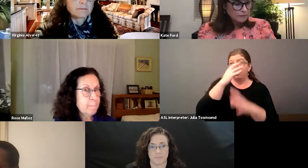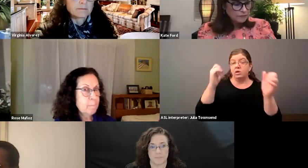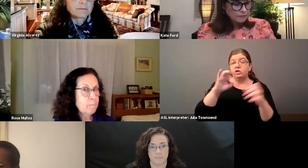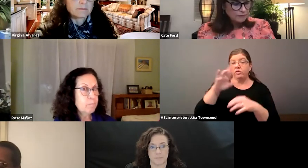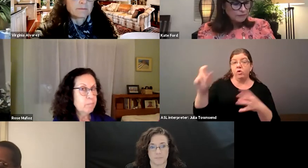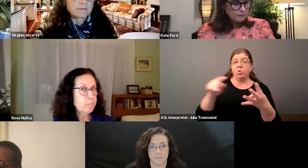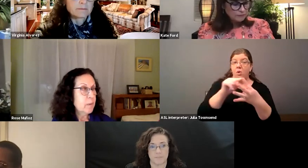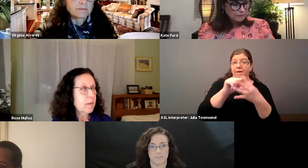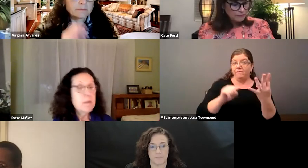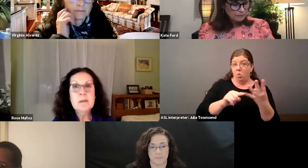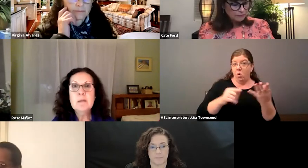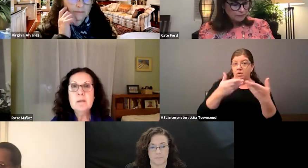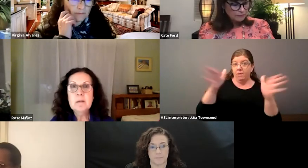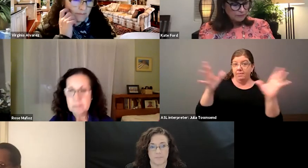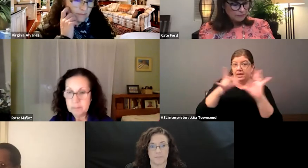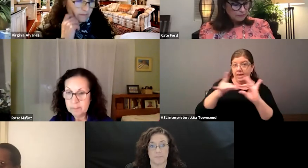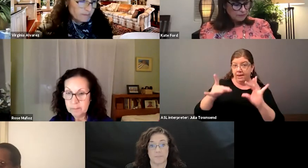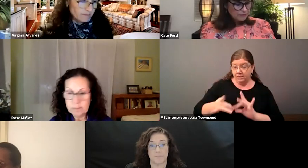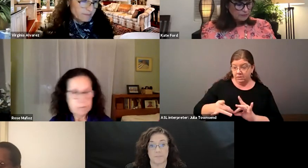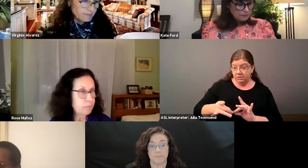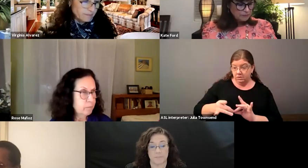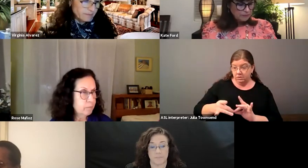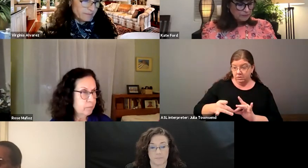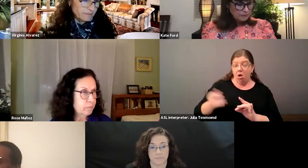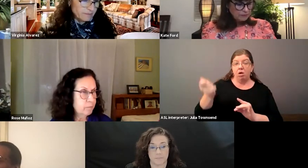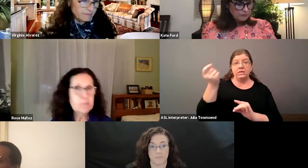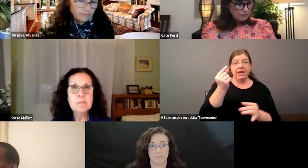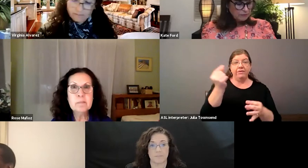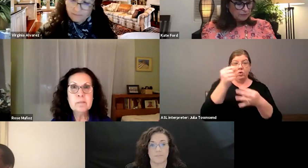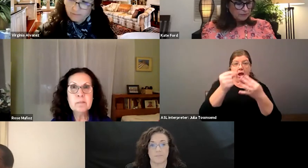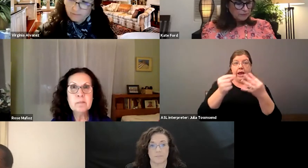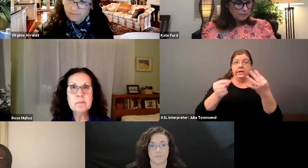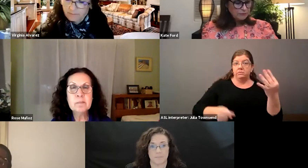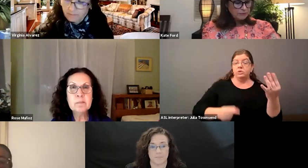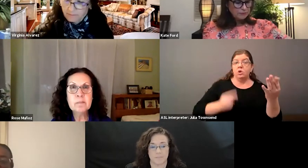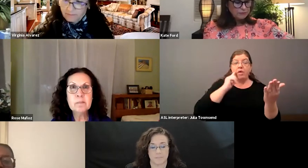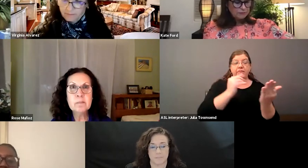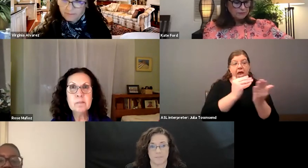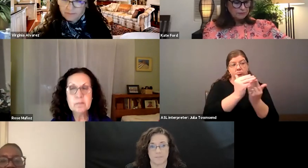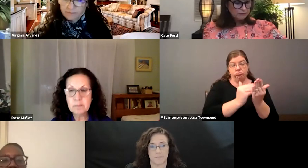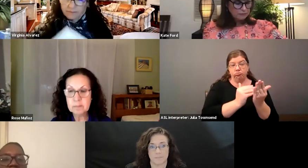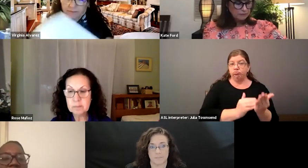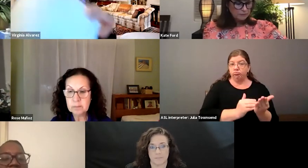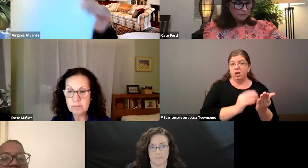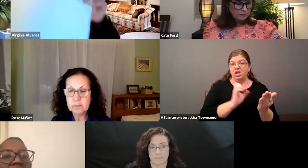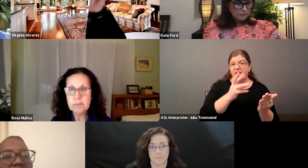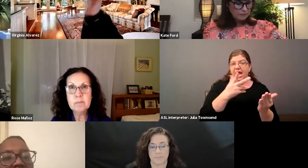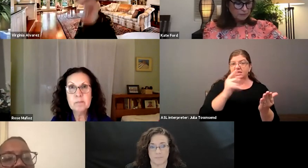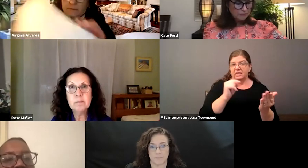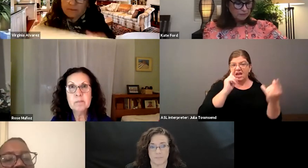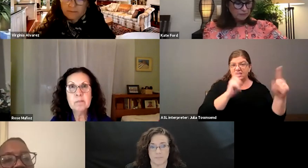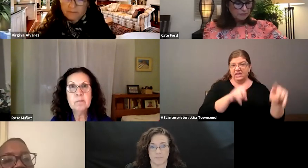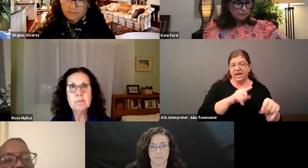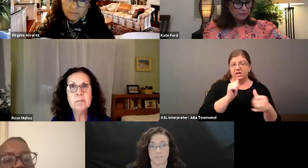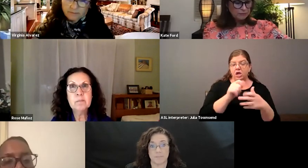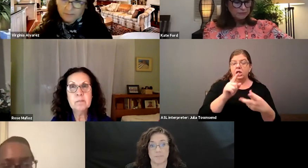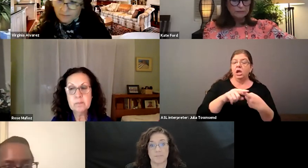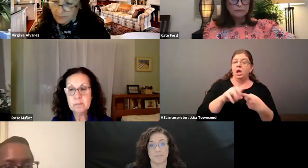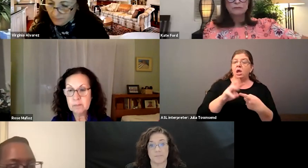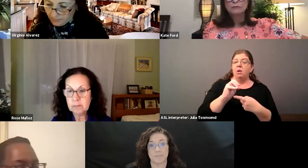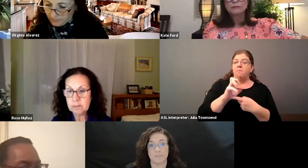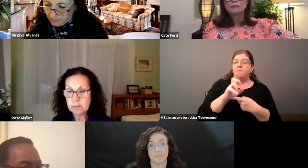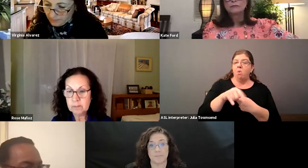four uh public comment on uh several items on this consent agenda uh moni dewitt